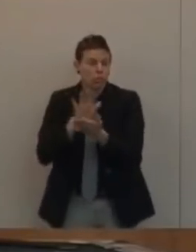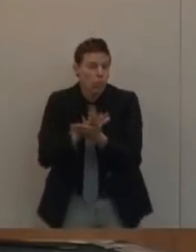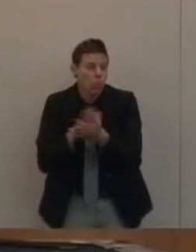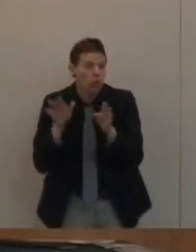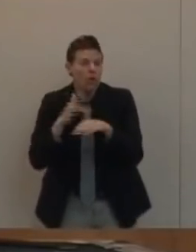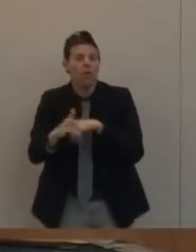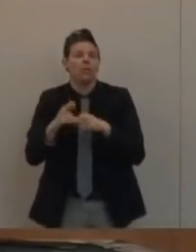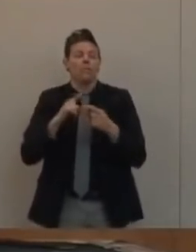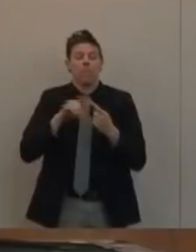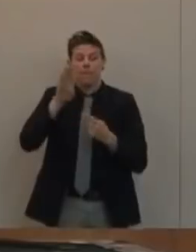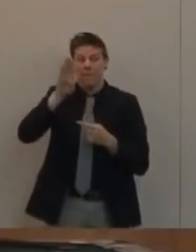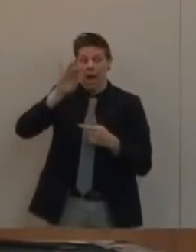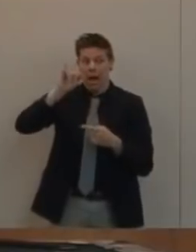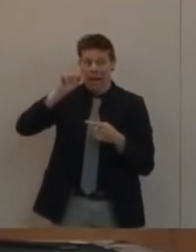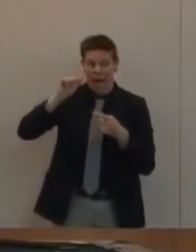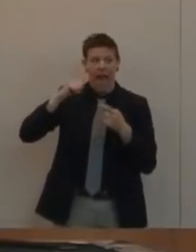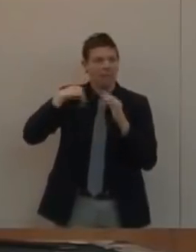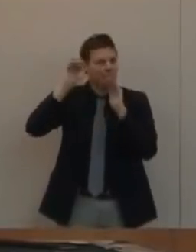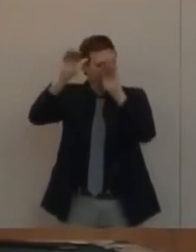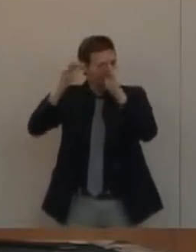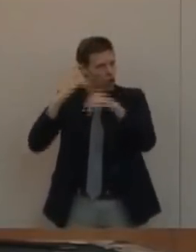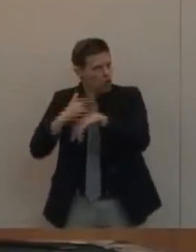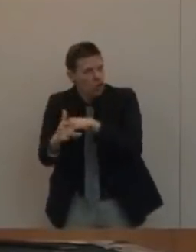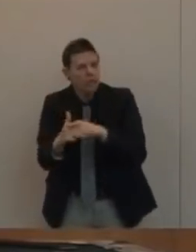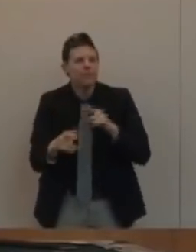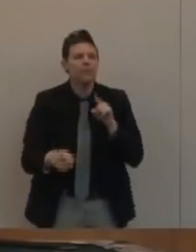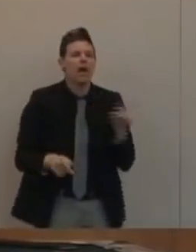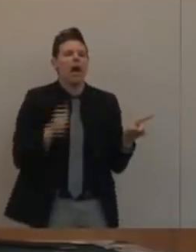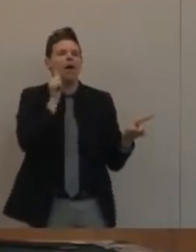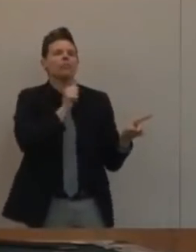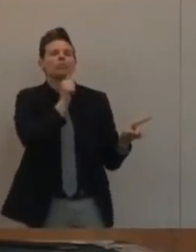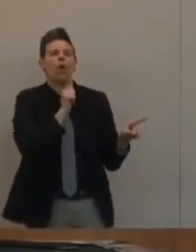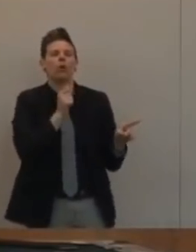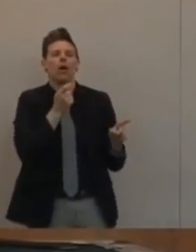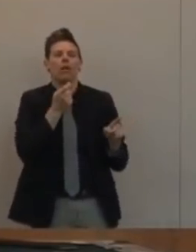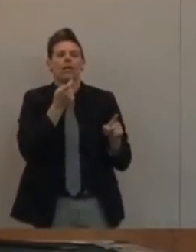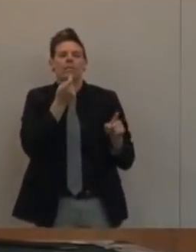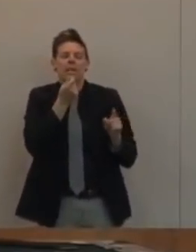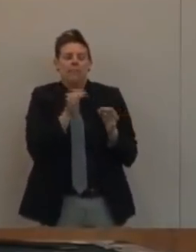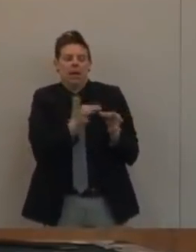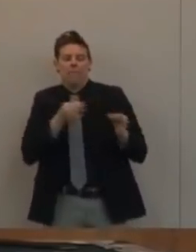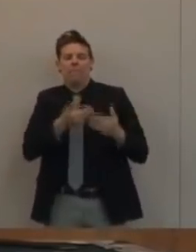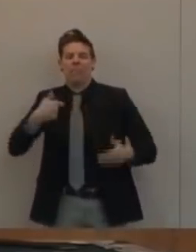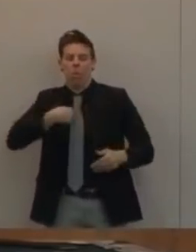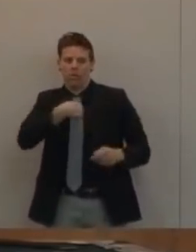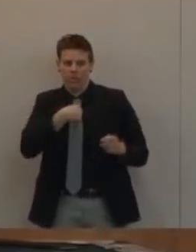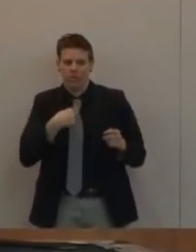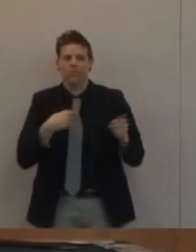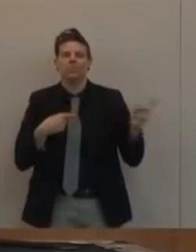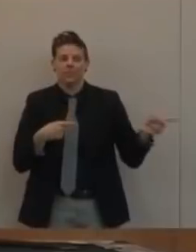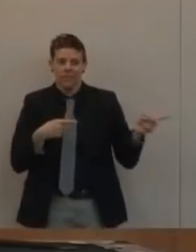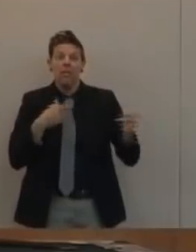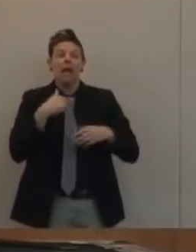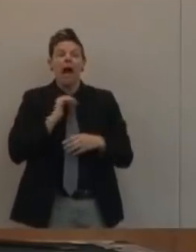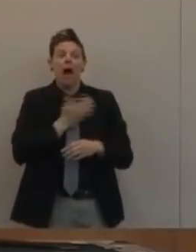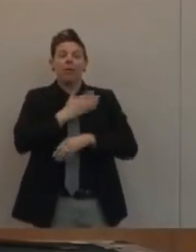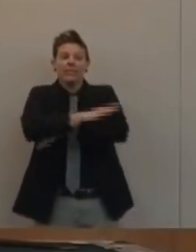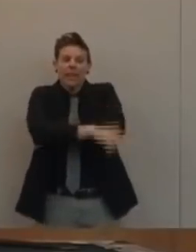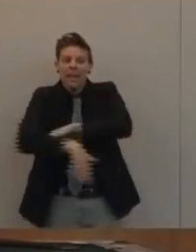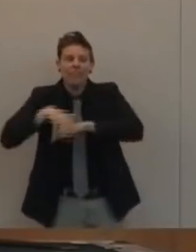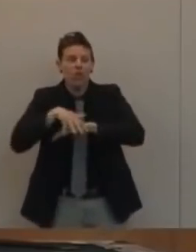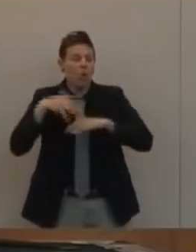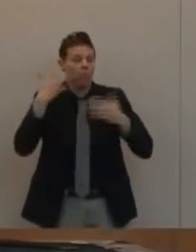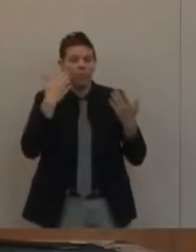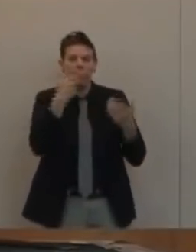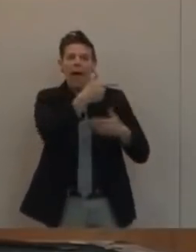Arizona was later. And so we had transmission that occurred on the Navajo coordination because school was open.